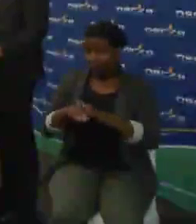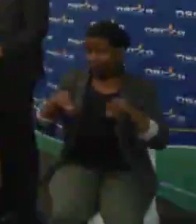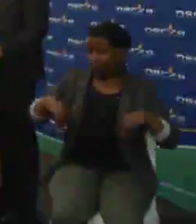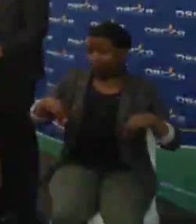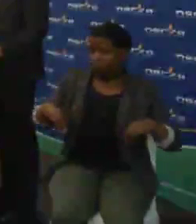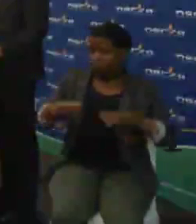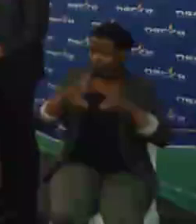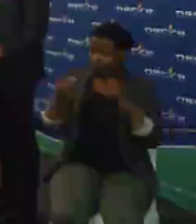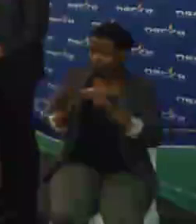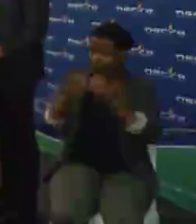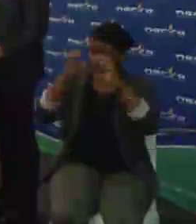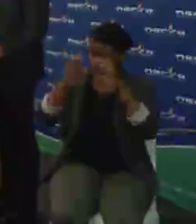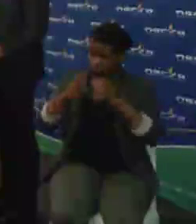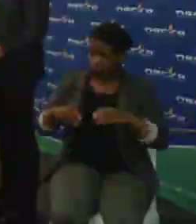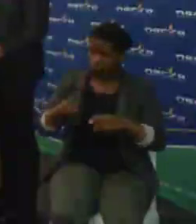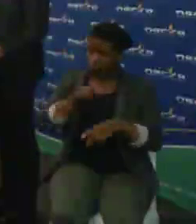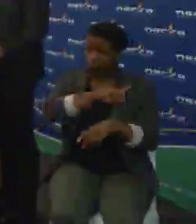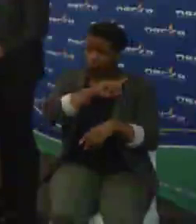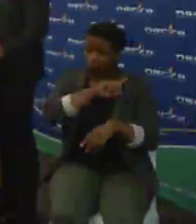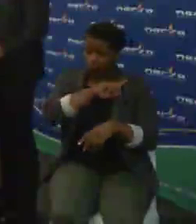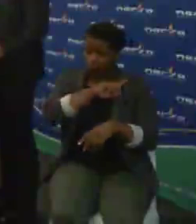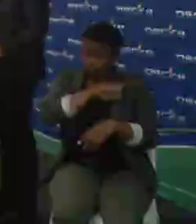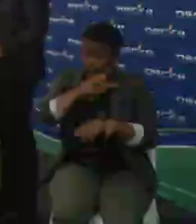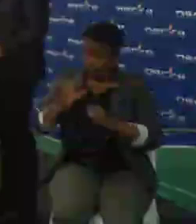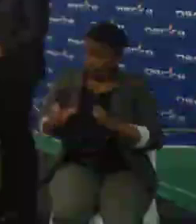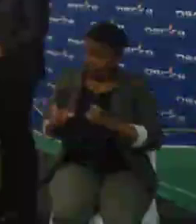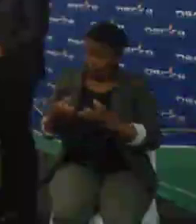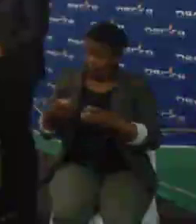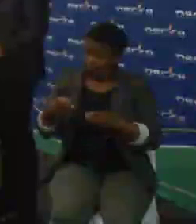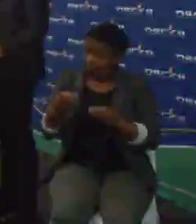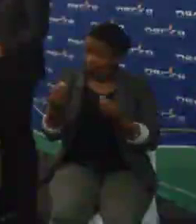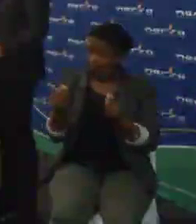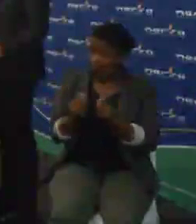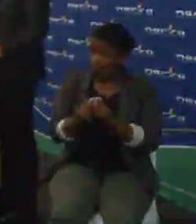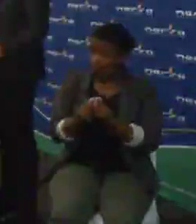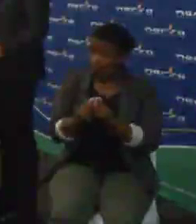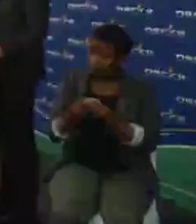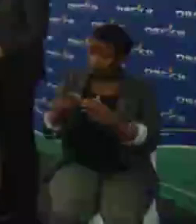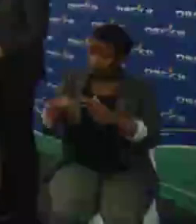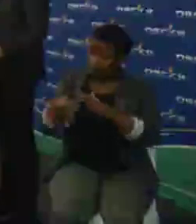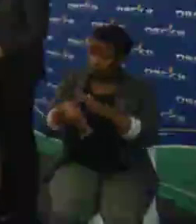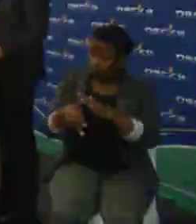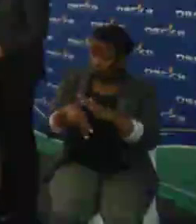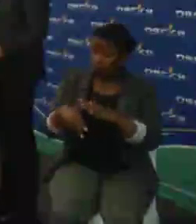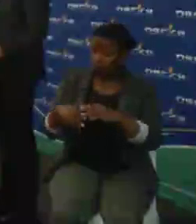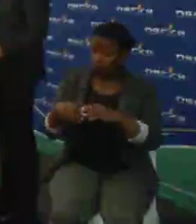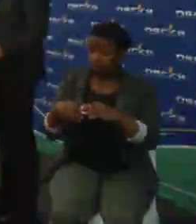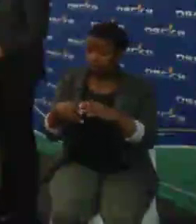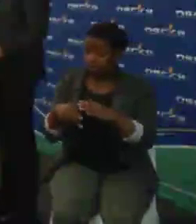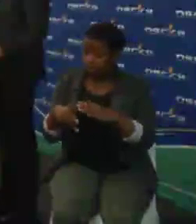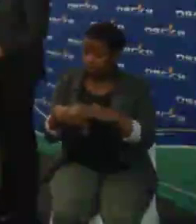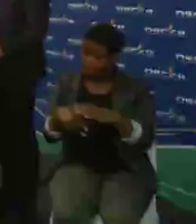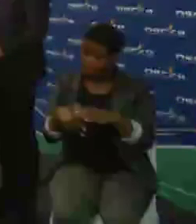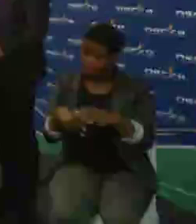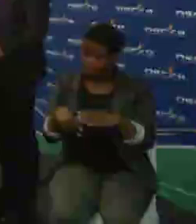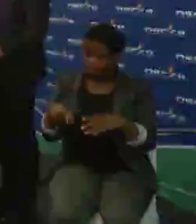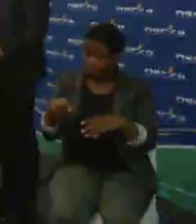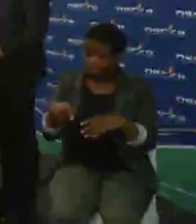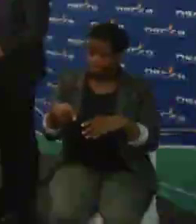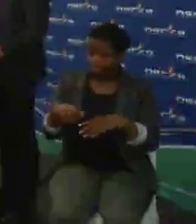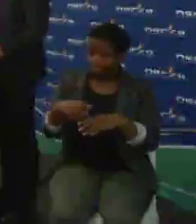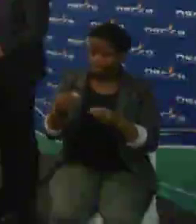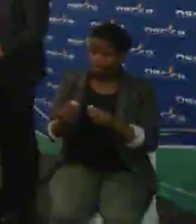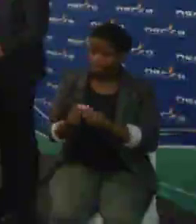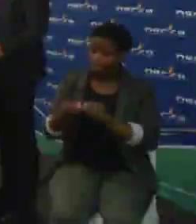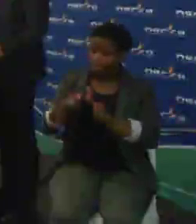so while there might be a certain fixedness of demand with regards to electricity generally, there are other alternatives